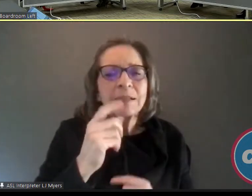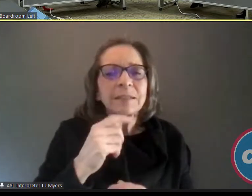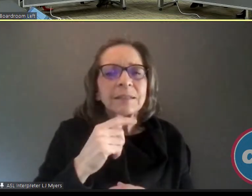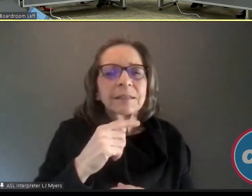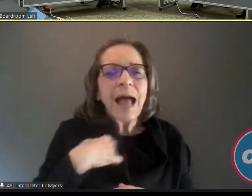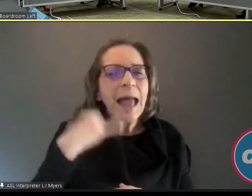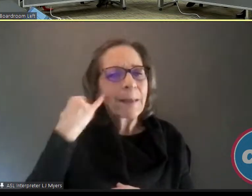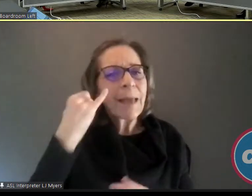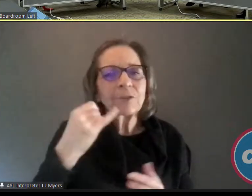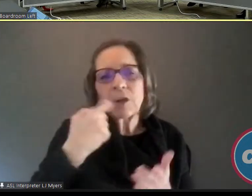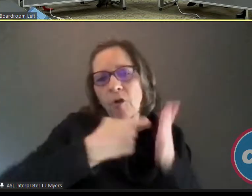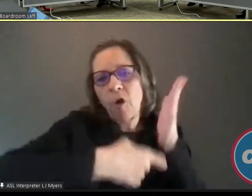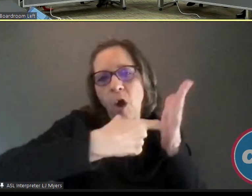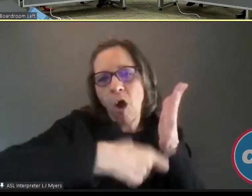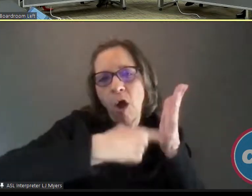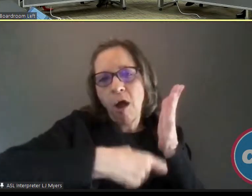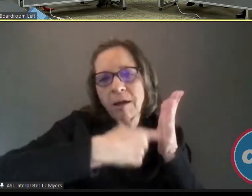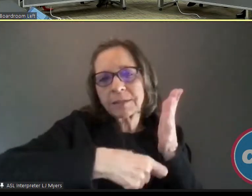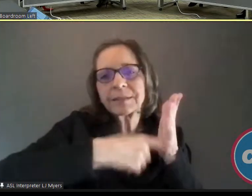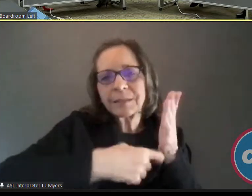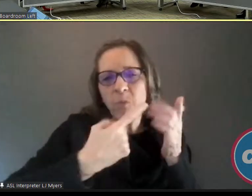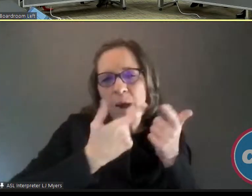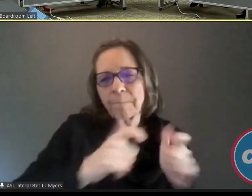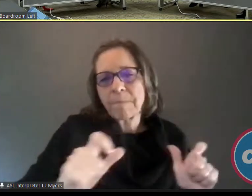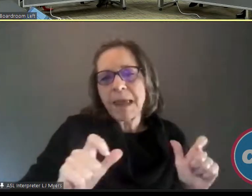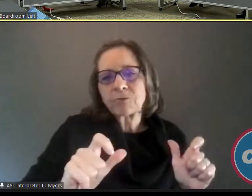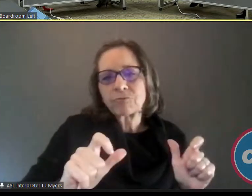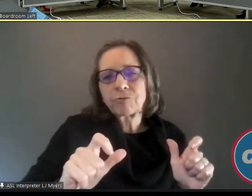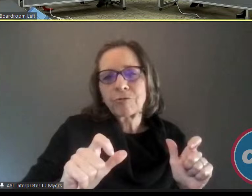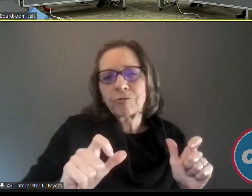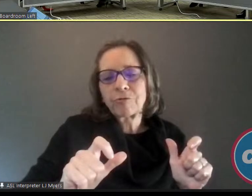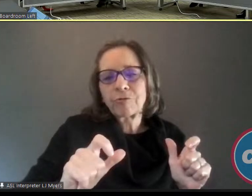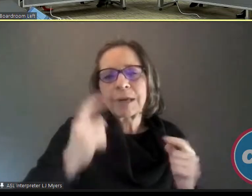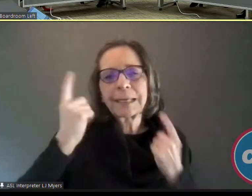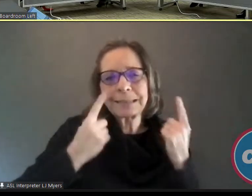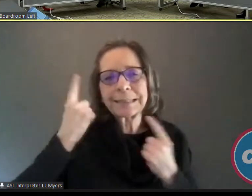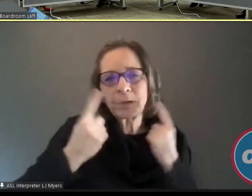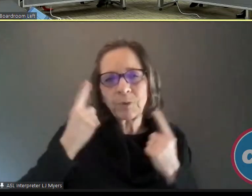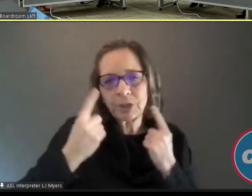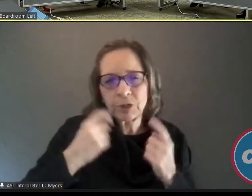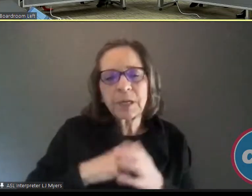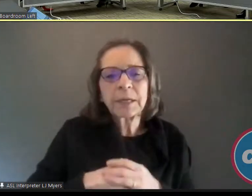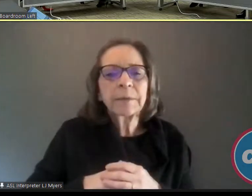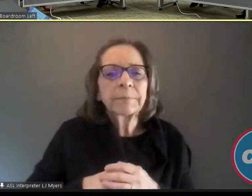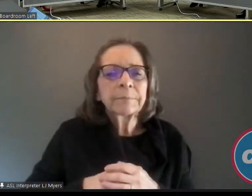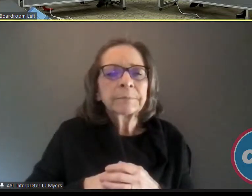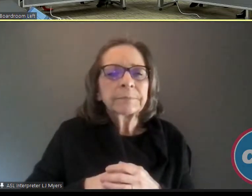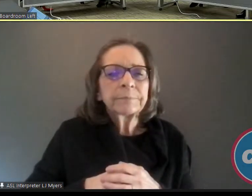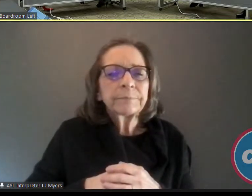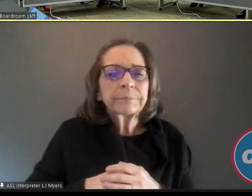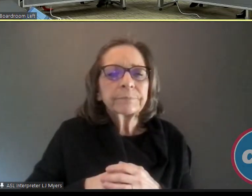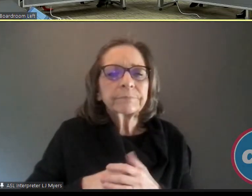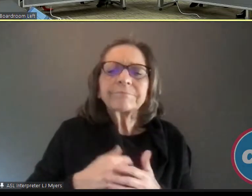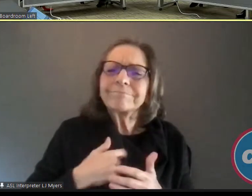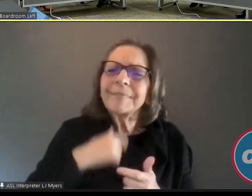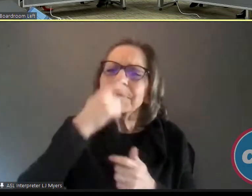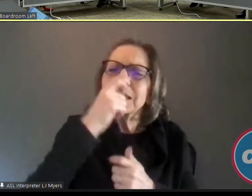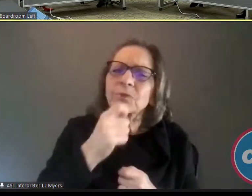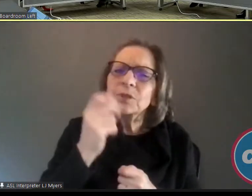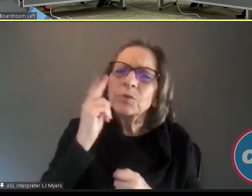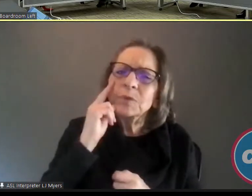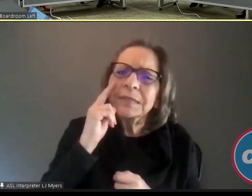probably one of the major drivers here or prohibitions here, but I'd be interested to